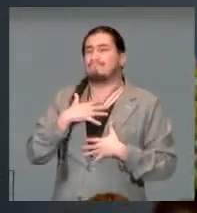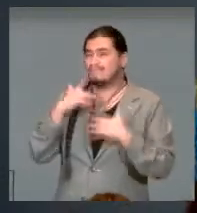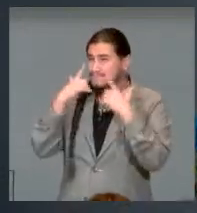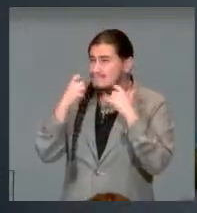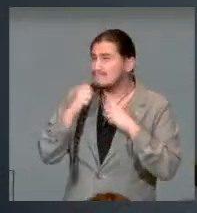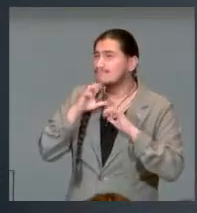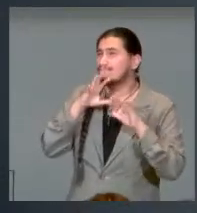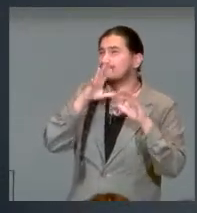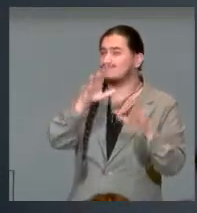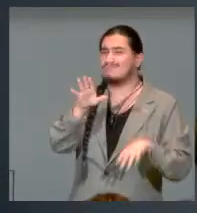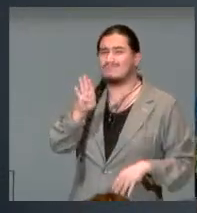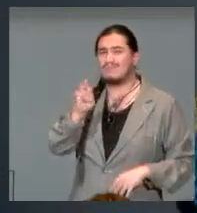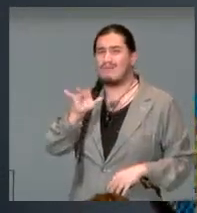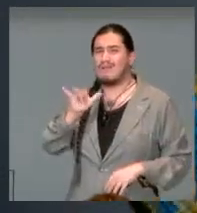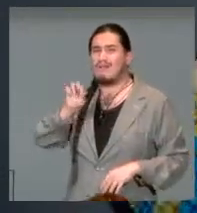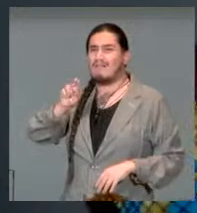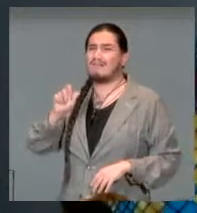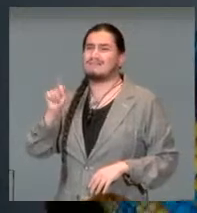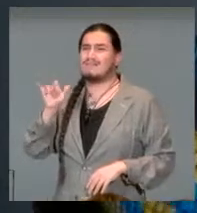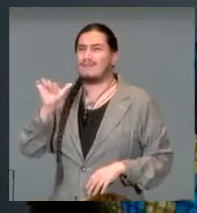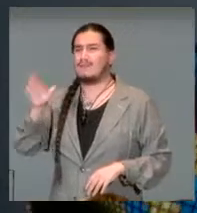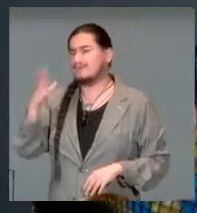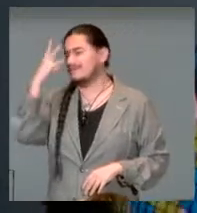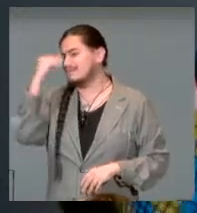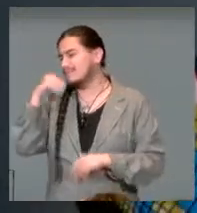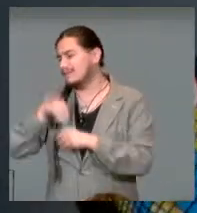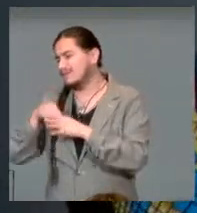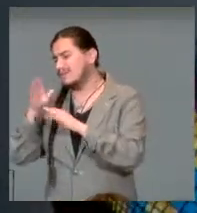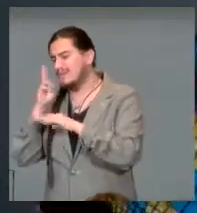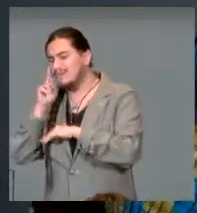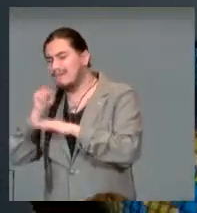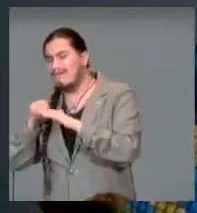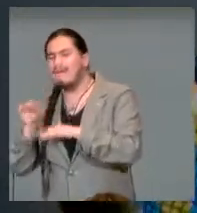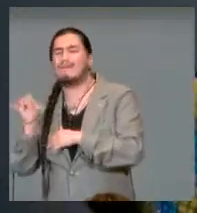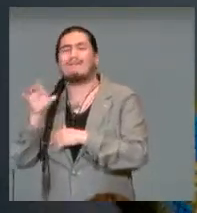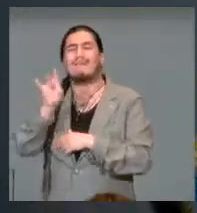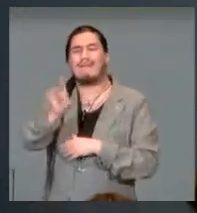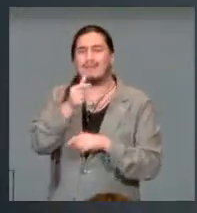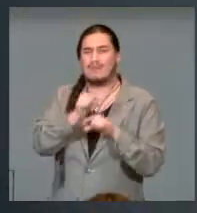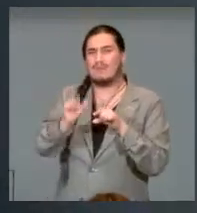is Breonna Taylor sleeping in her bed. The breath is 8 bullets,